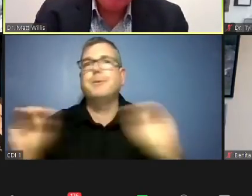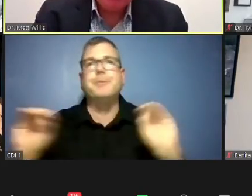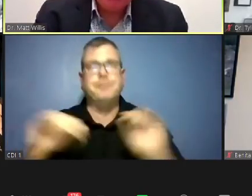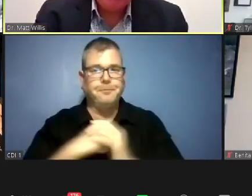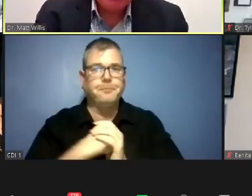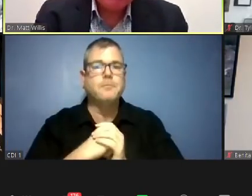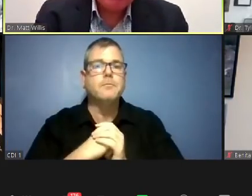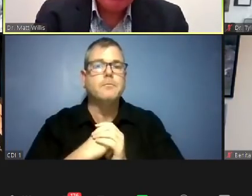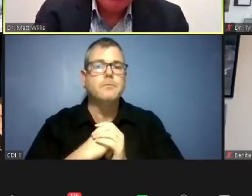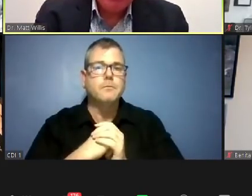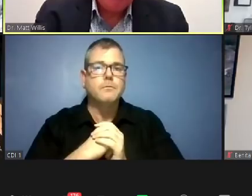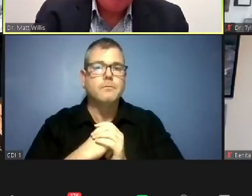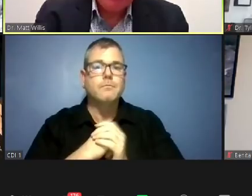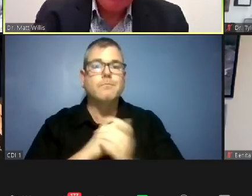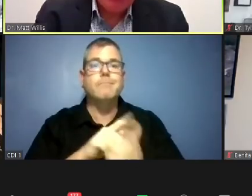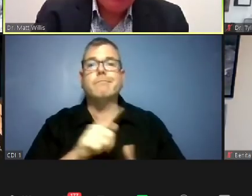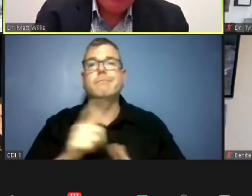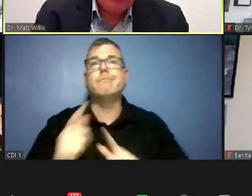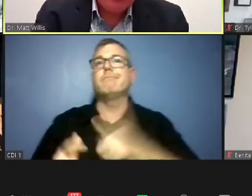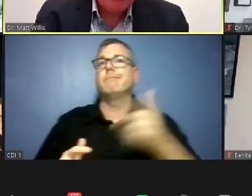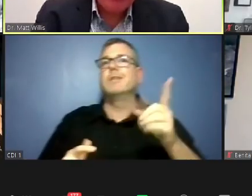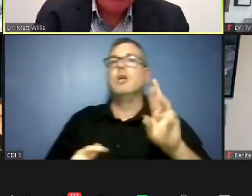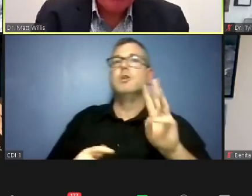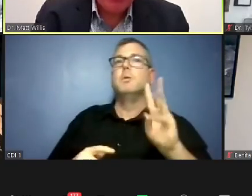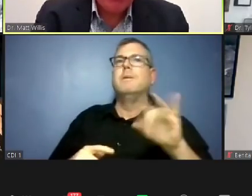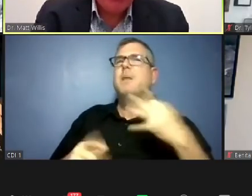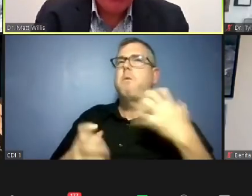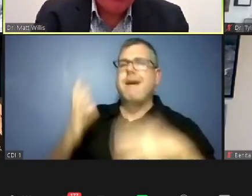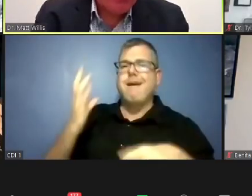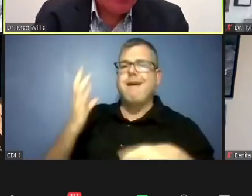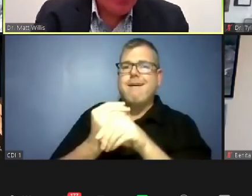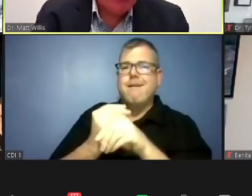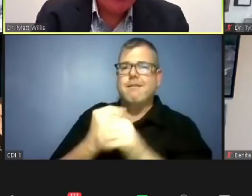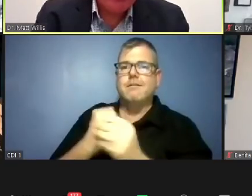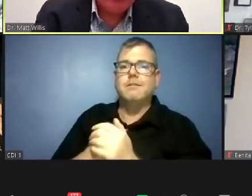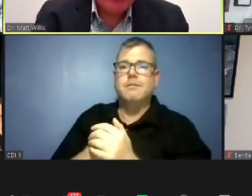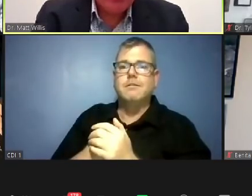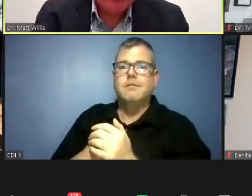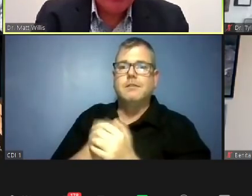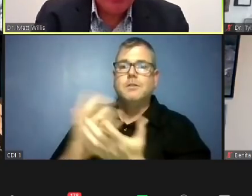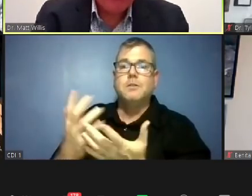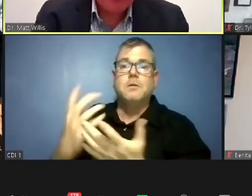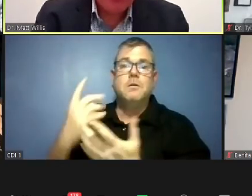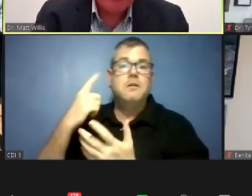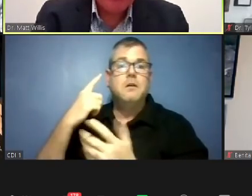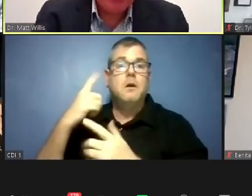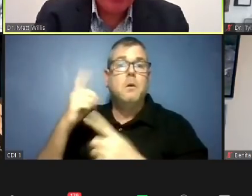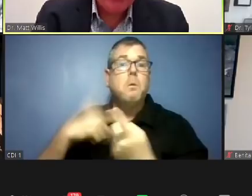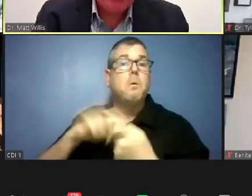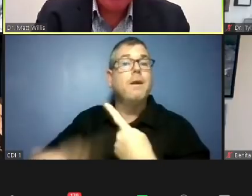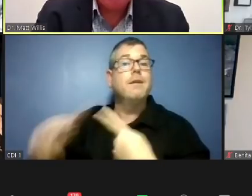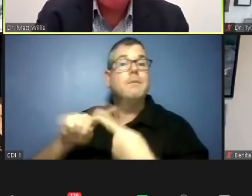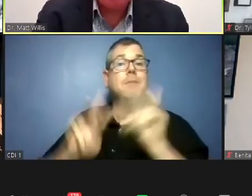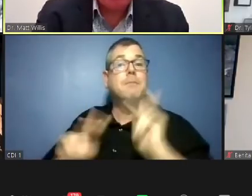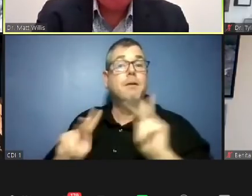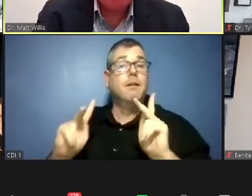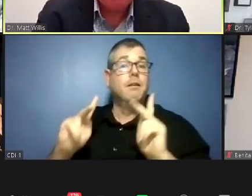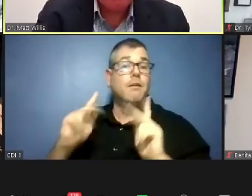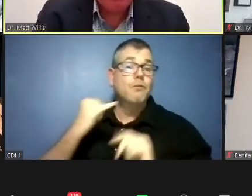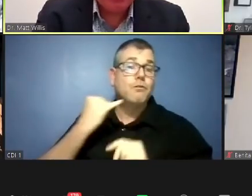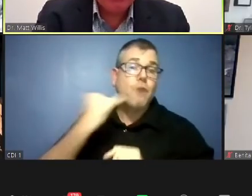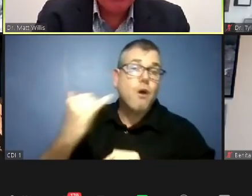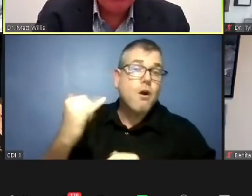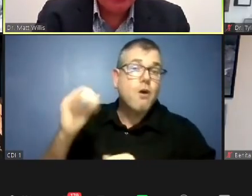out these phone banks, part of the way that we roll in Marin County is that everyone has been so eager to help in